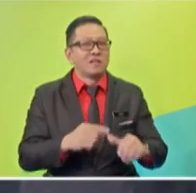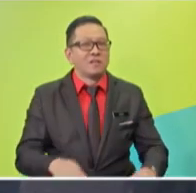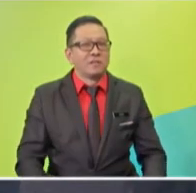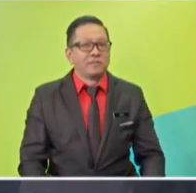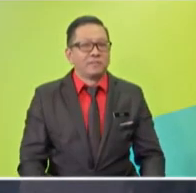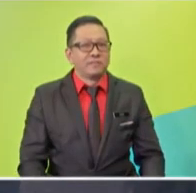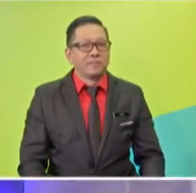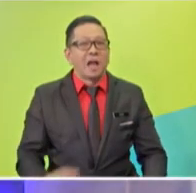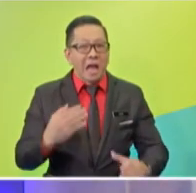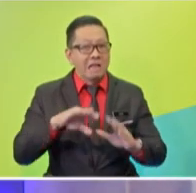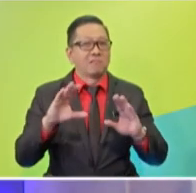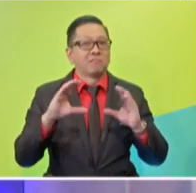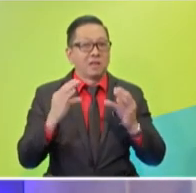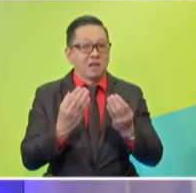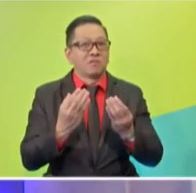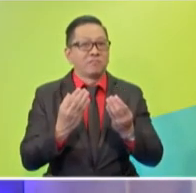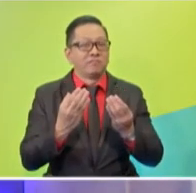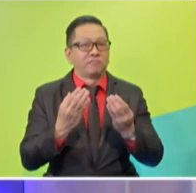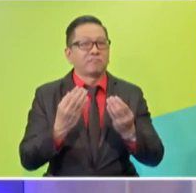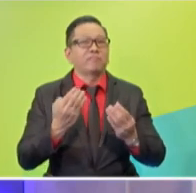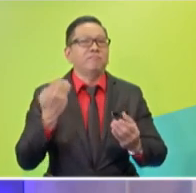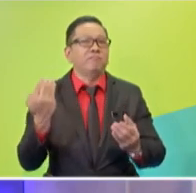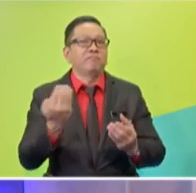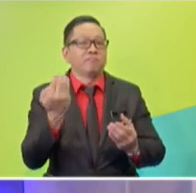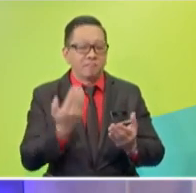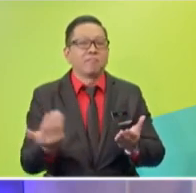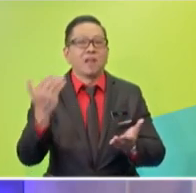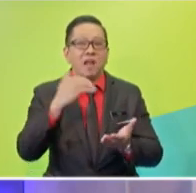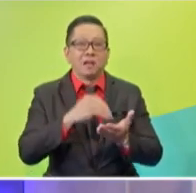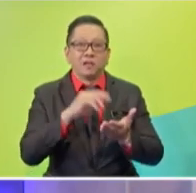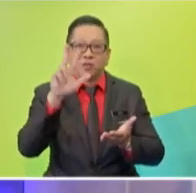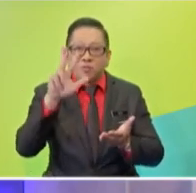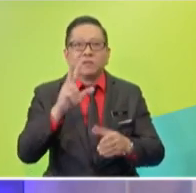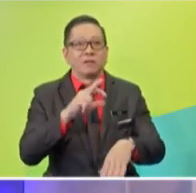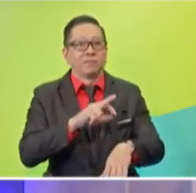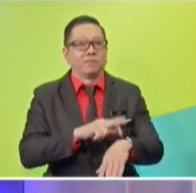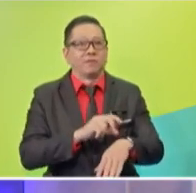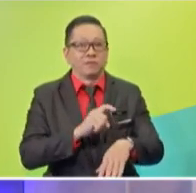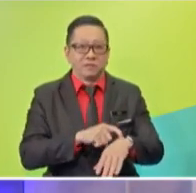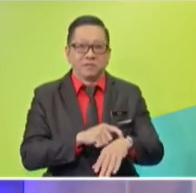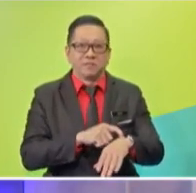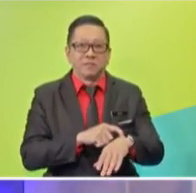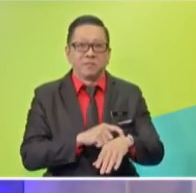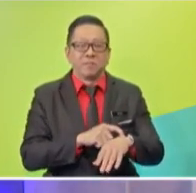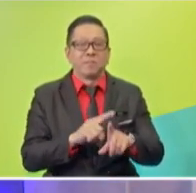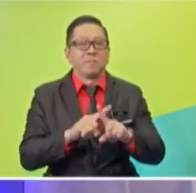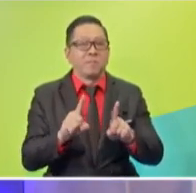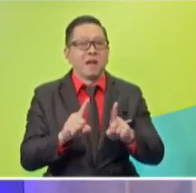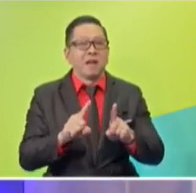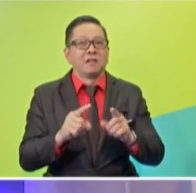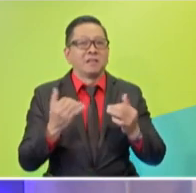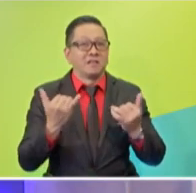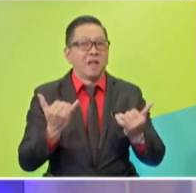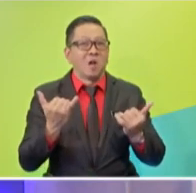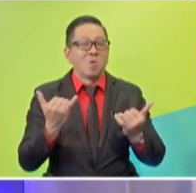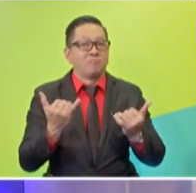real classroom, students are going to listen to the same audio 3 times at least. Okay, but today we're going to listen, I guess, twice. Okay.